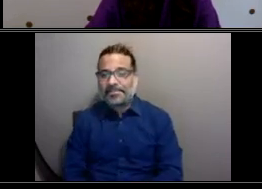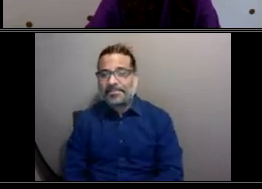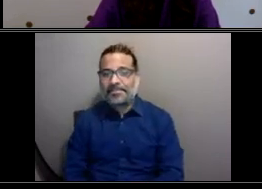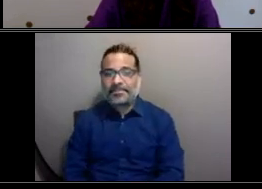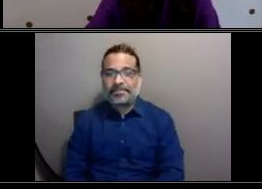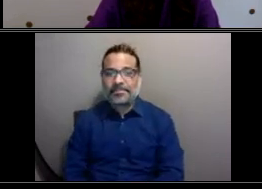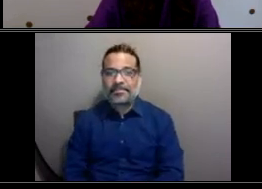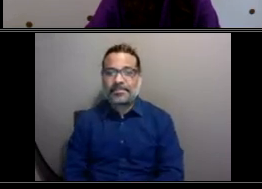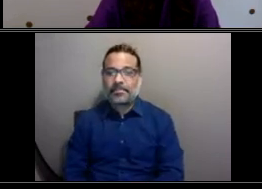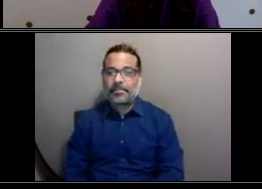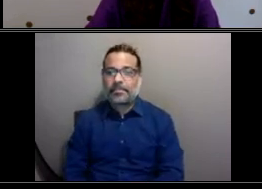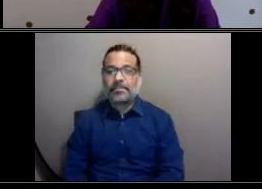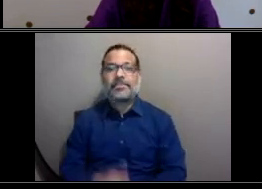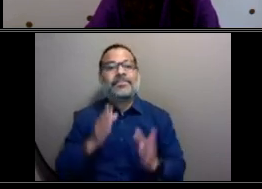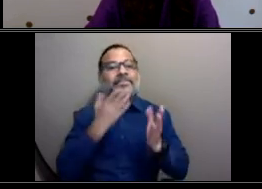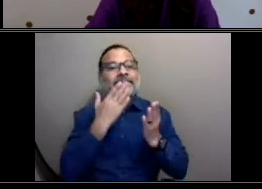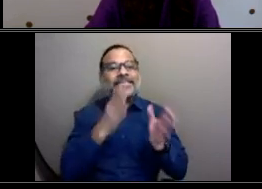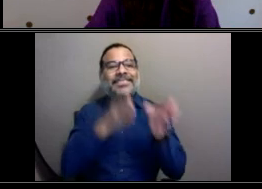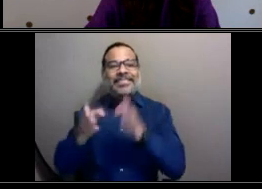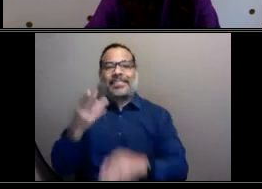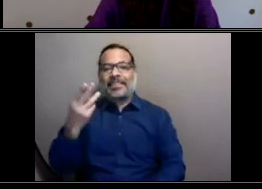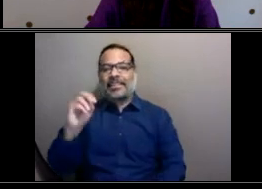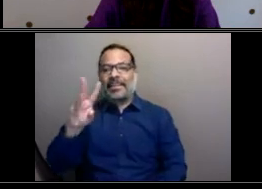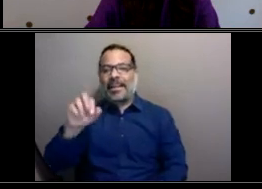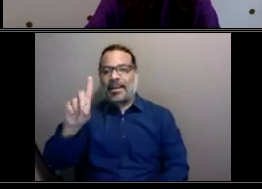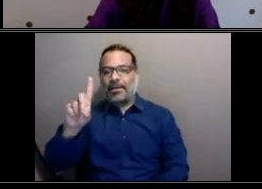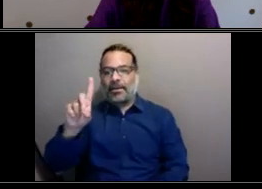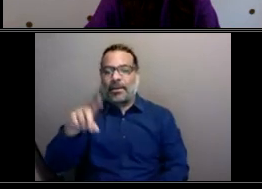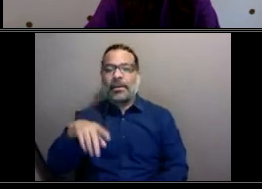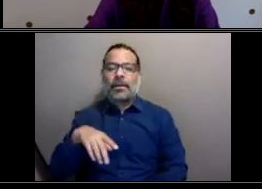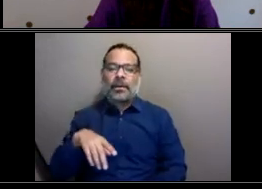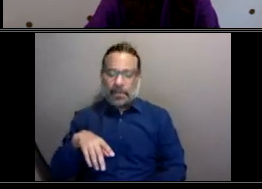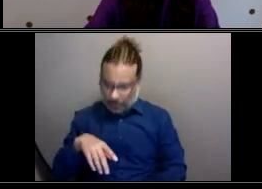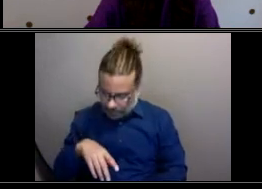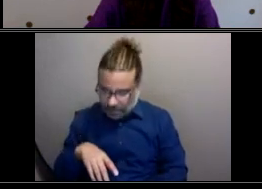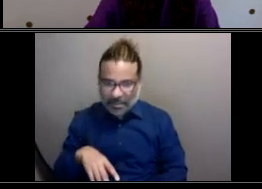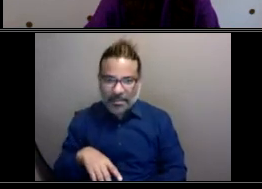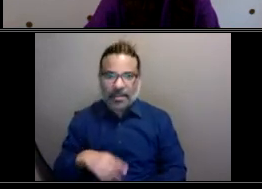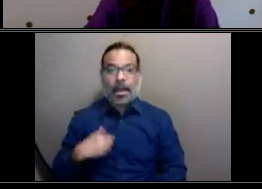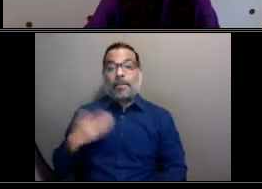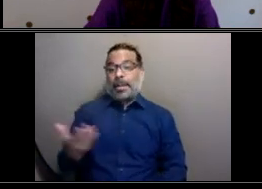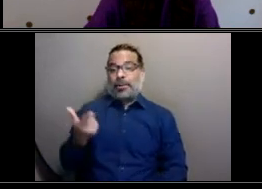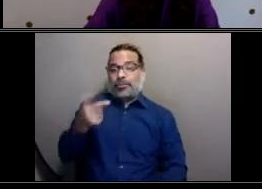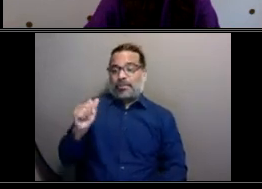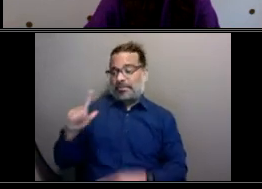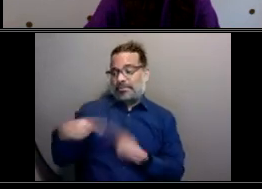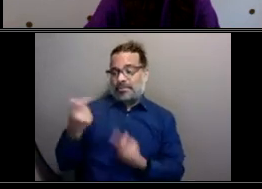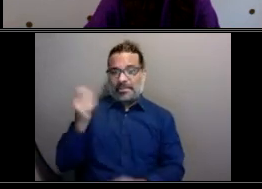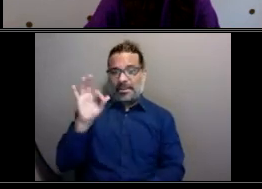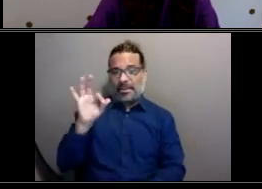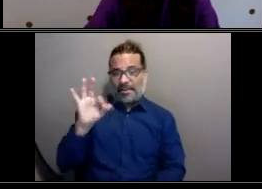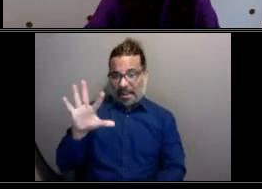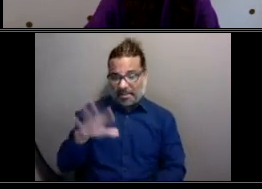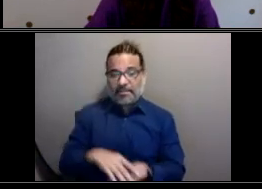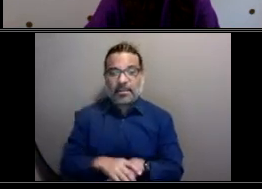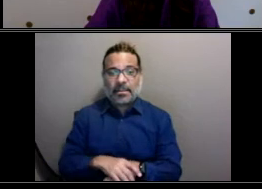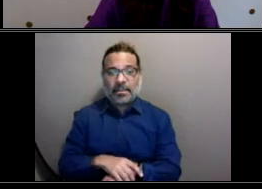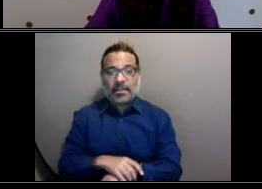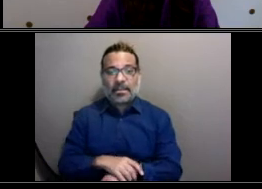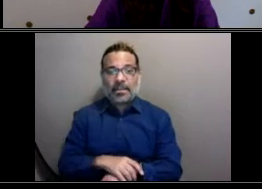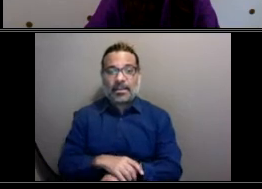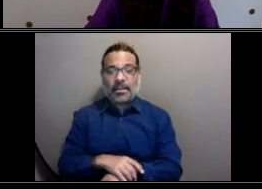Thank you. Howard, please. Yeah, I'll just say I've been down here in Georgia since 1995, and not to disparage Georgia,